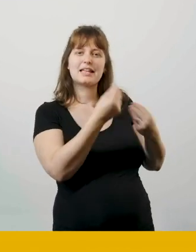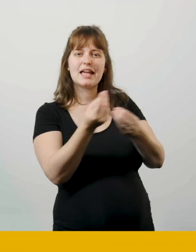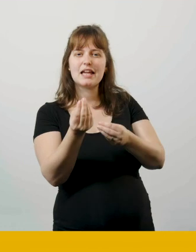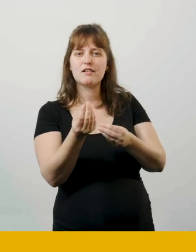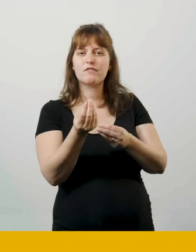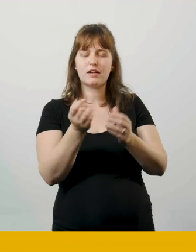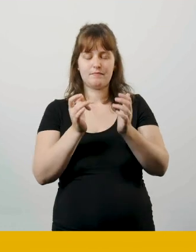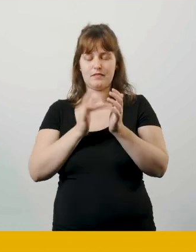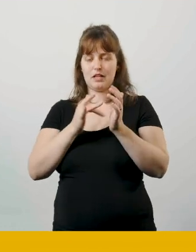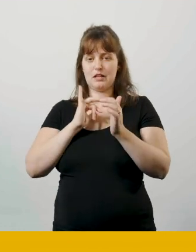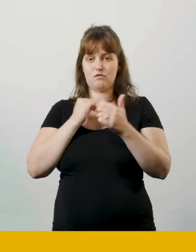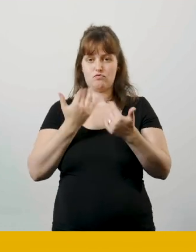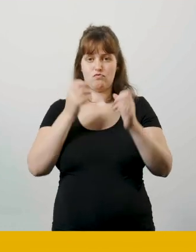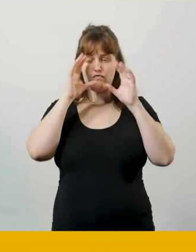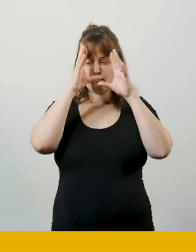what